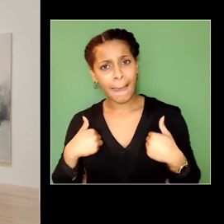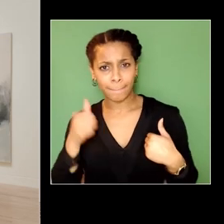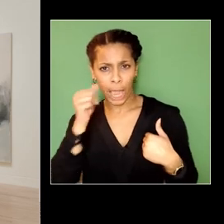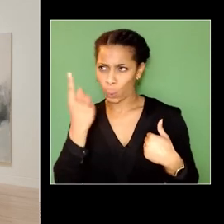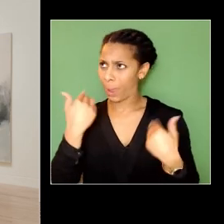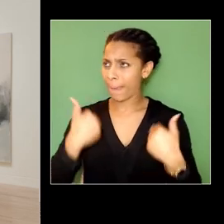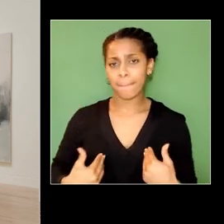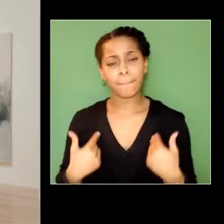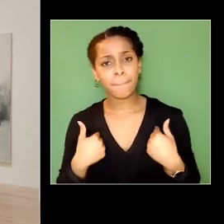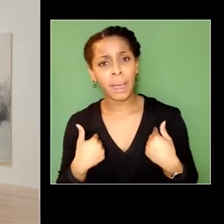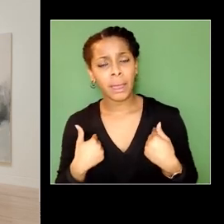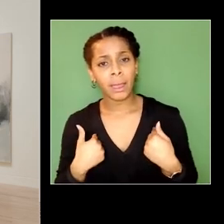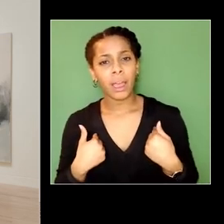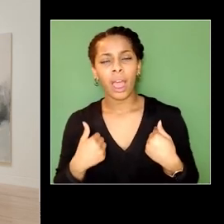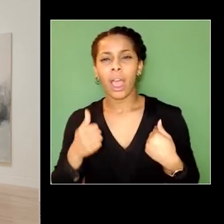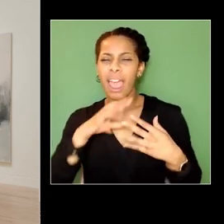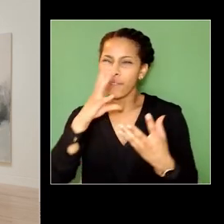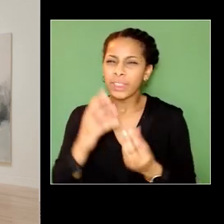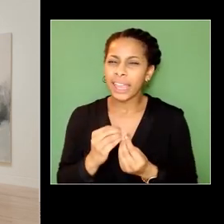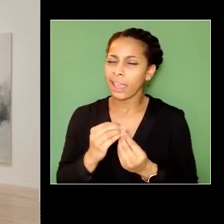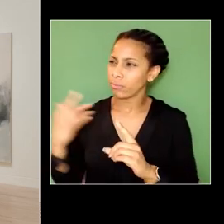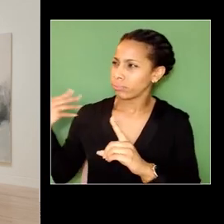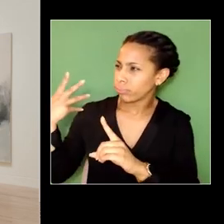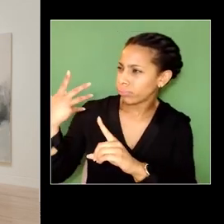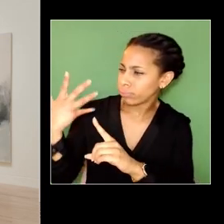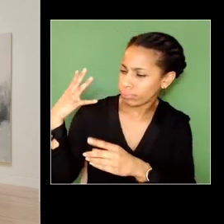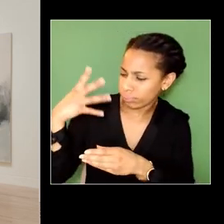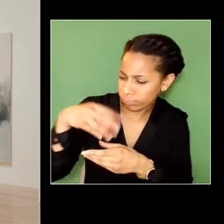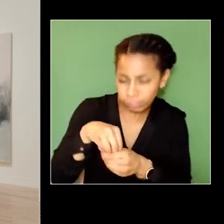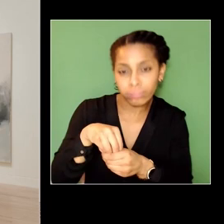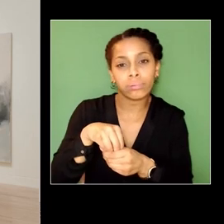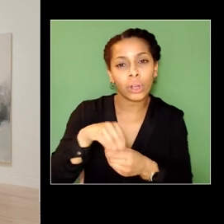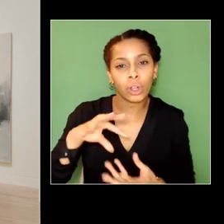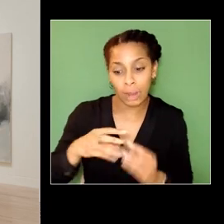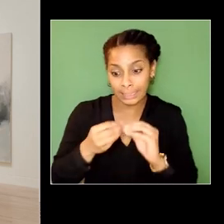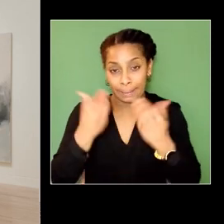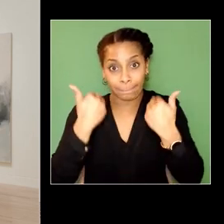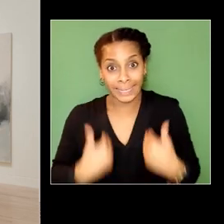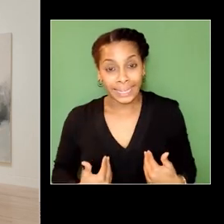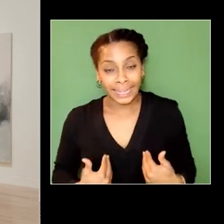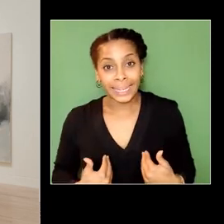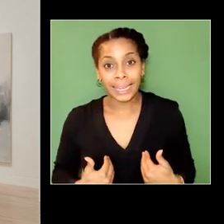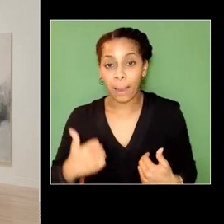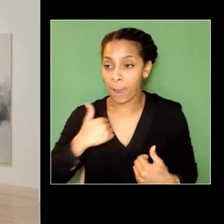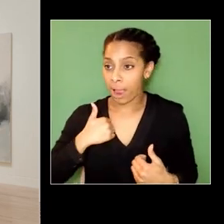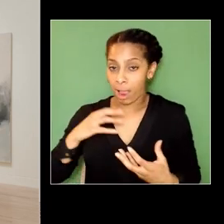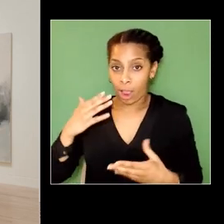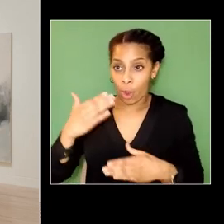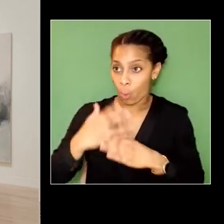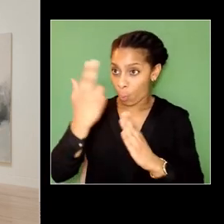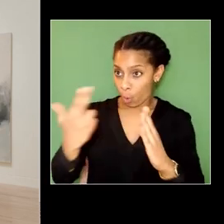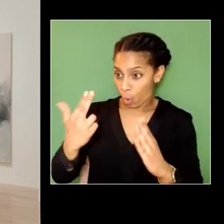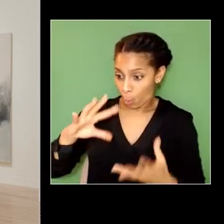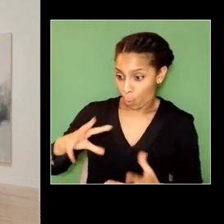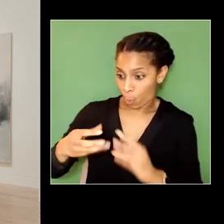things that make up who I am and what I am. And obviously my work is coming out of that experience. Therefore, it's going to